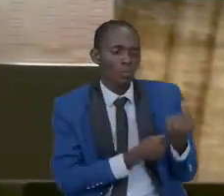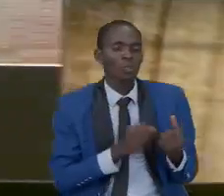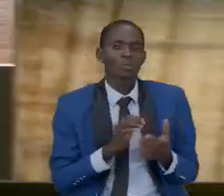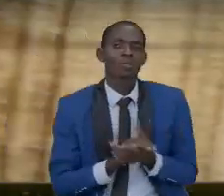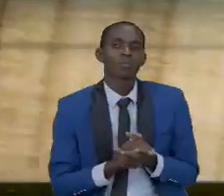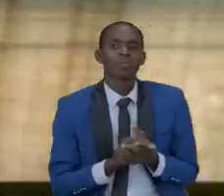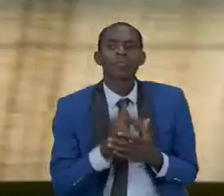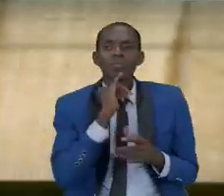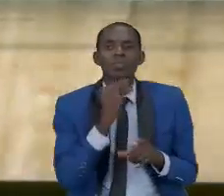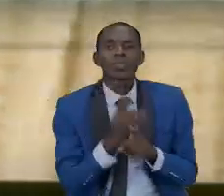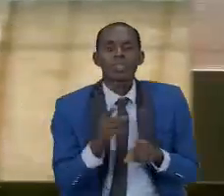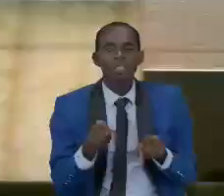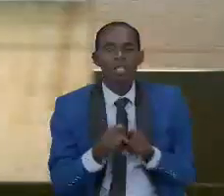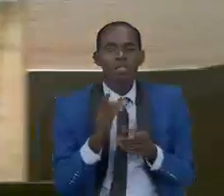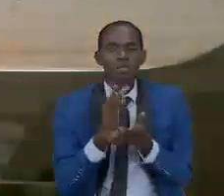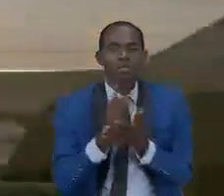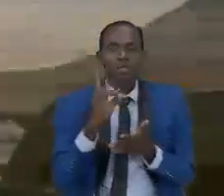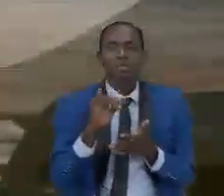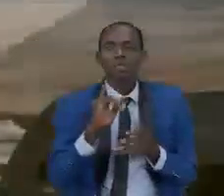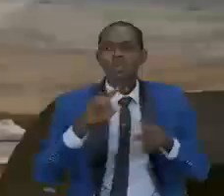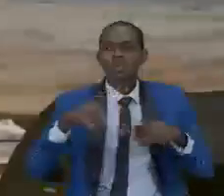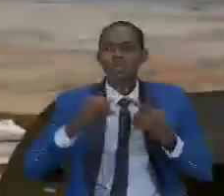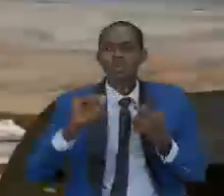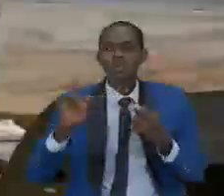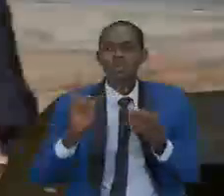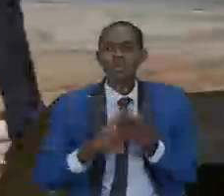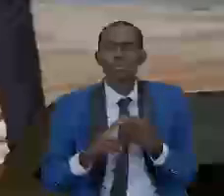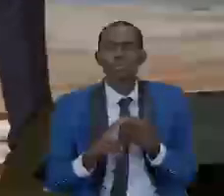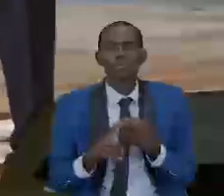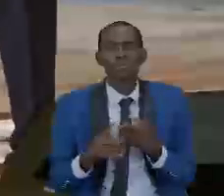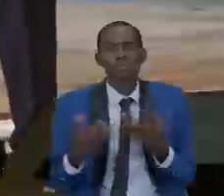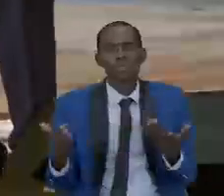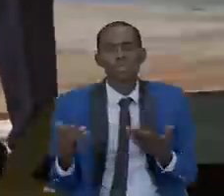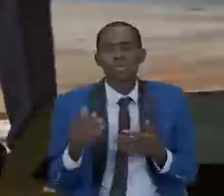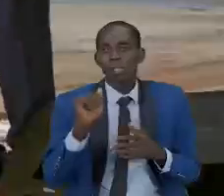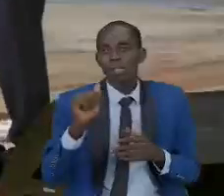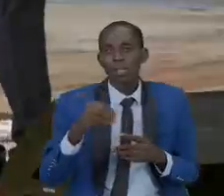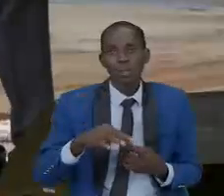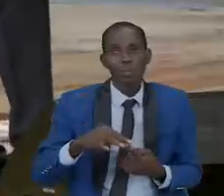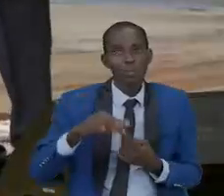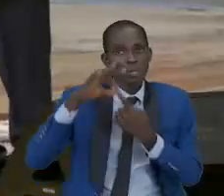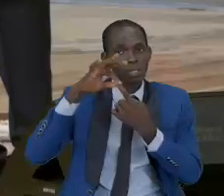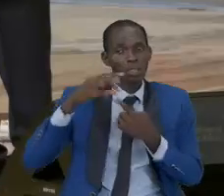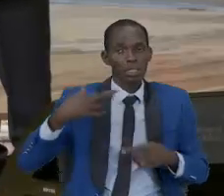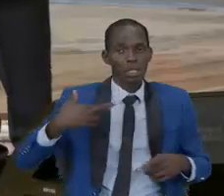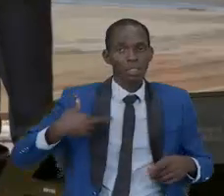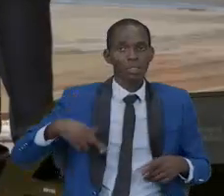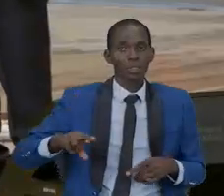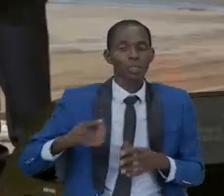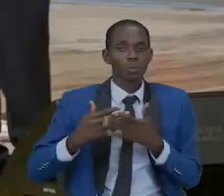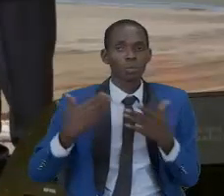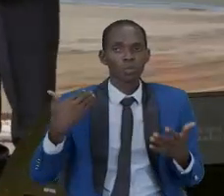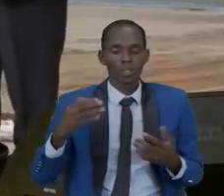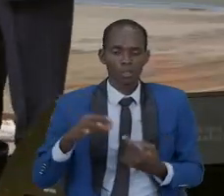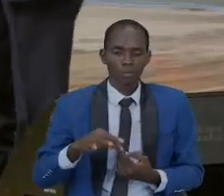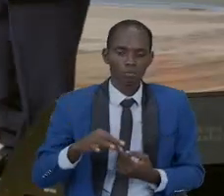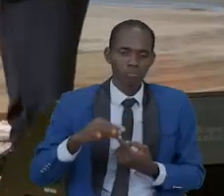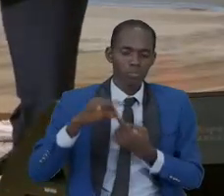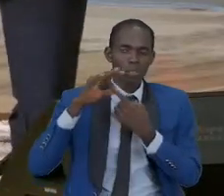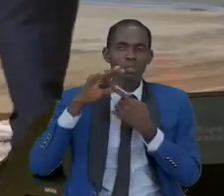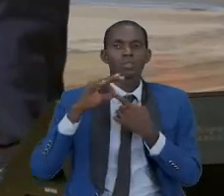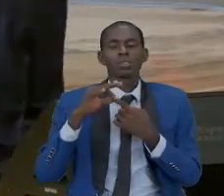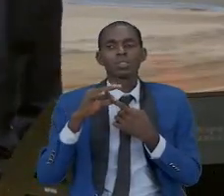just like somebody has been going to a particular religion before a particular denomination